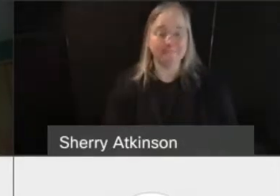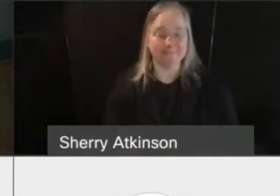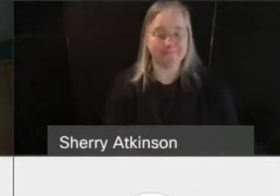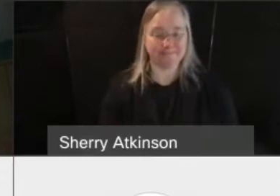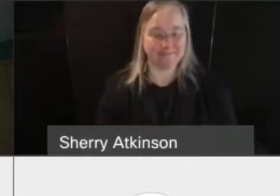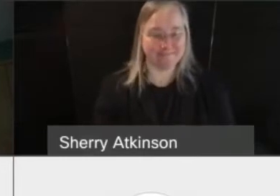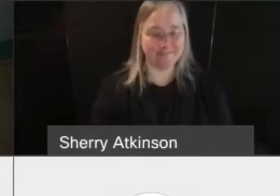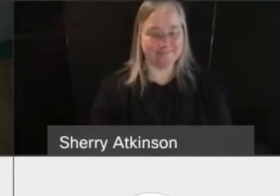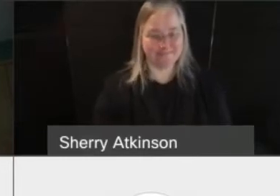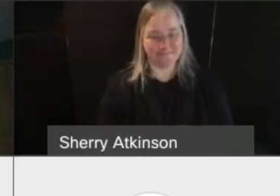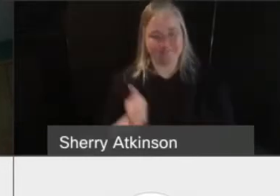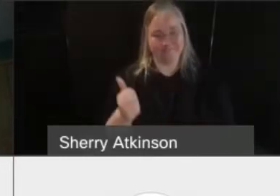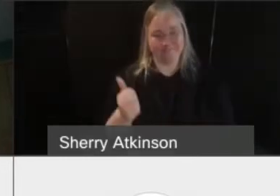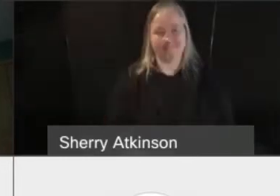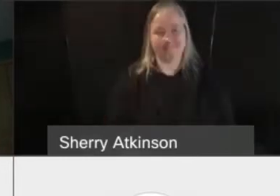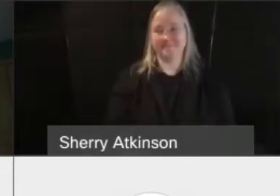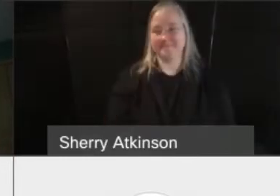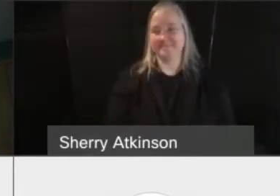Thank you.